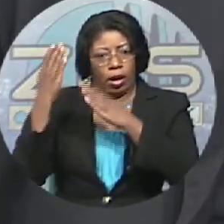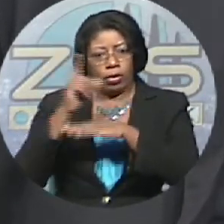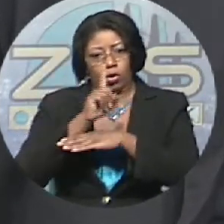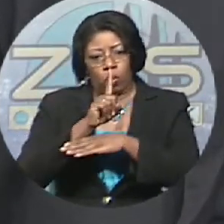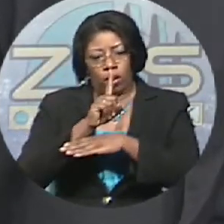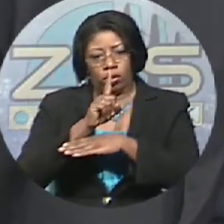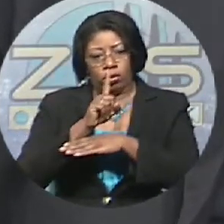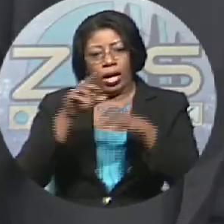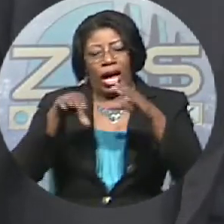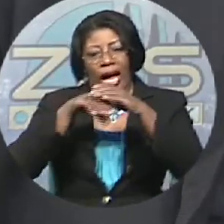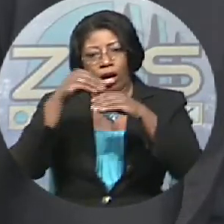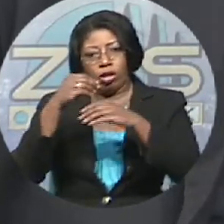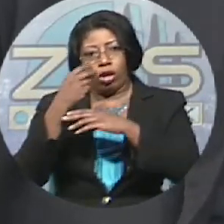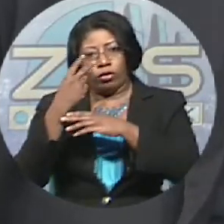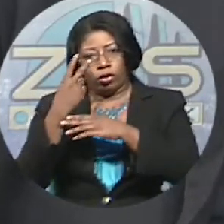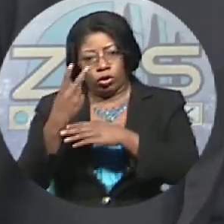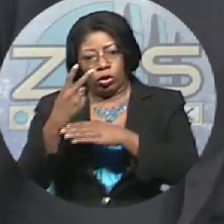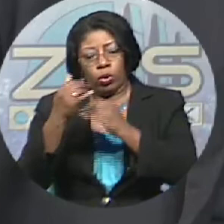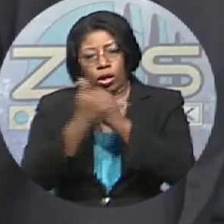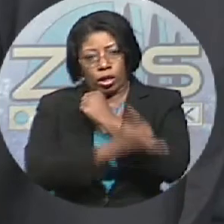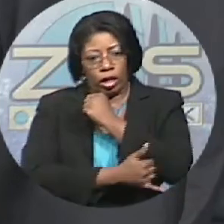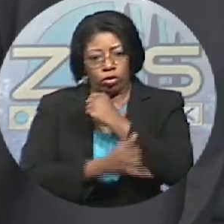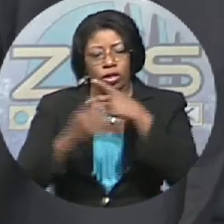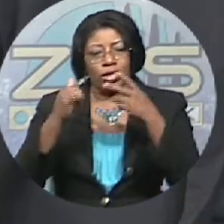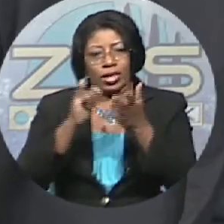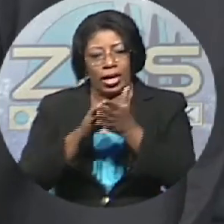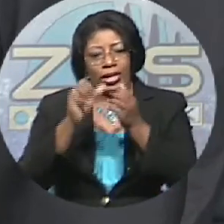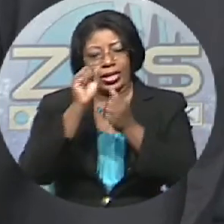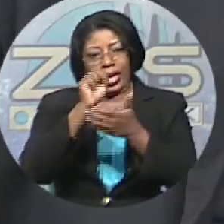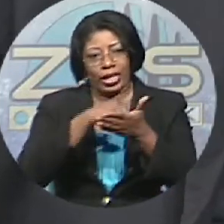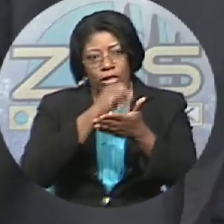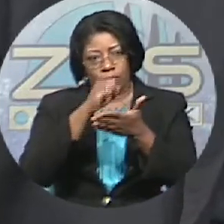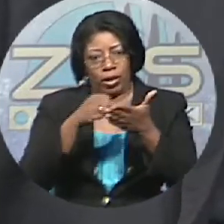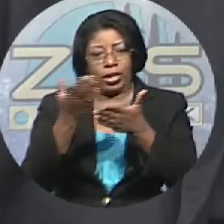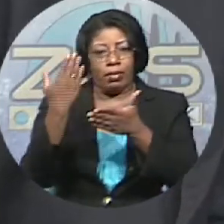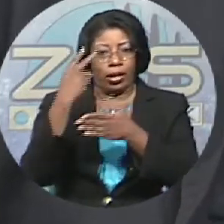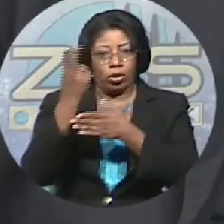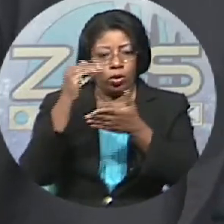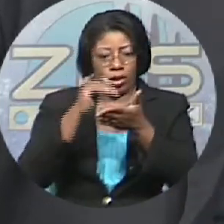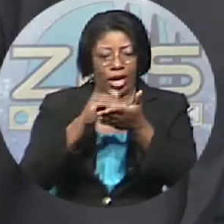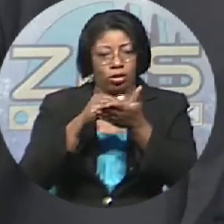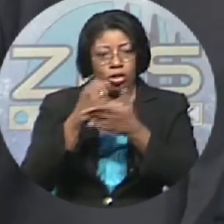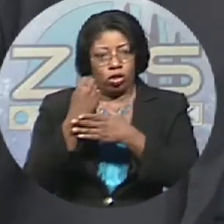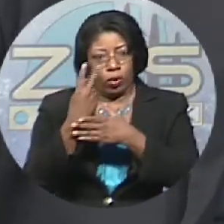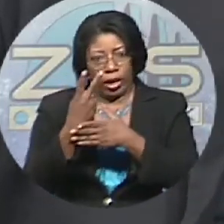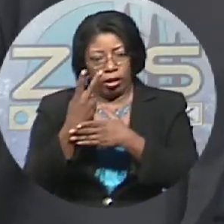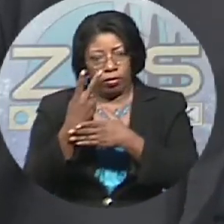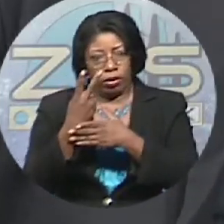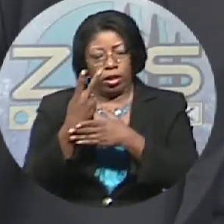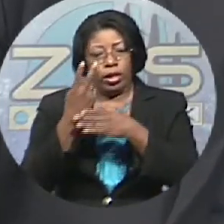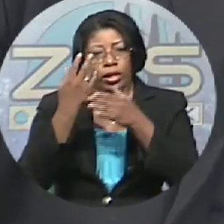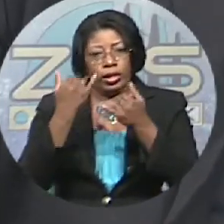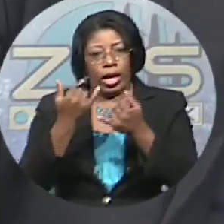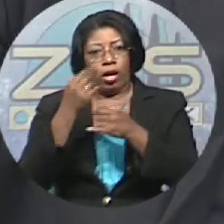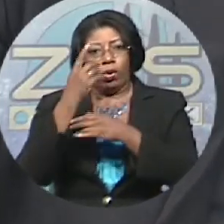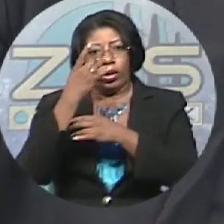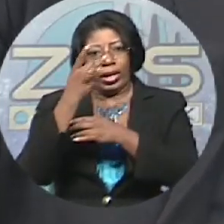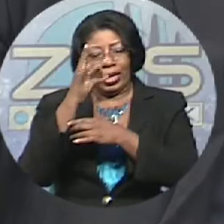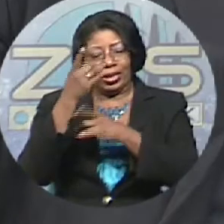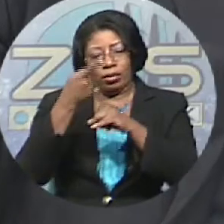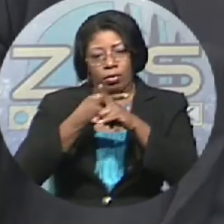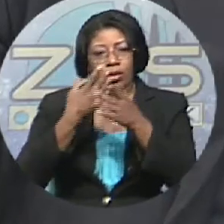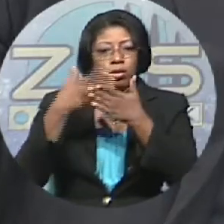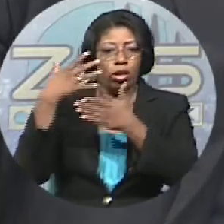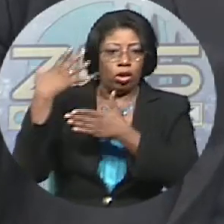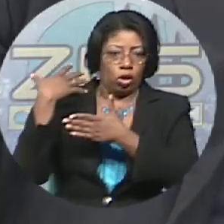two countries in the world to be suspended from the International Federation in 2012. Although the Bahamas got the green light 18 months ago, having